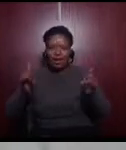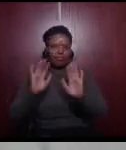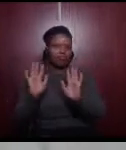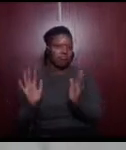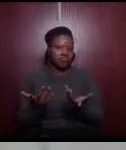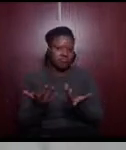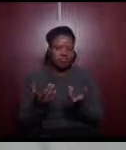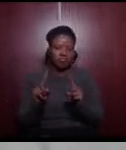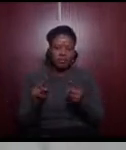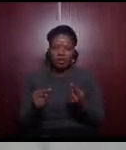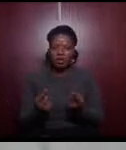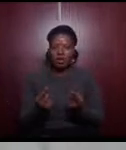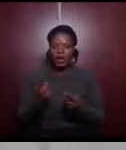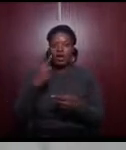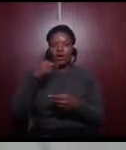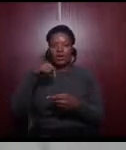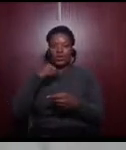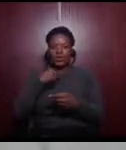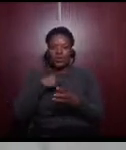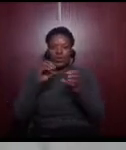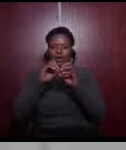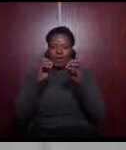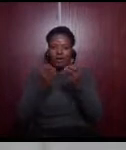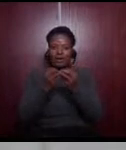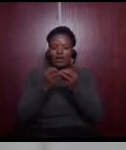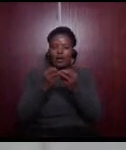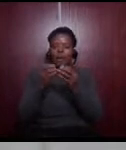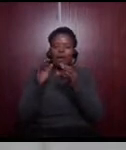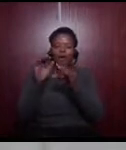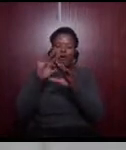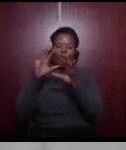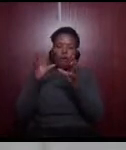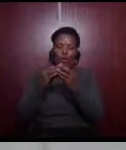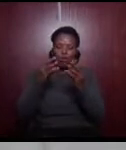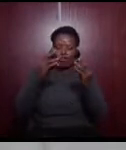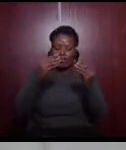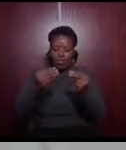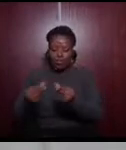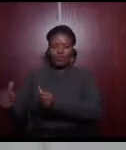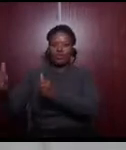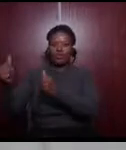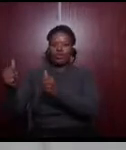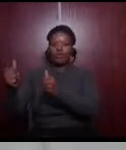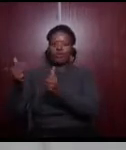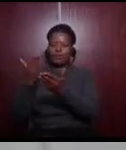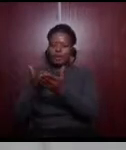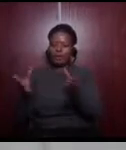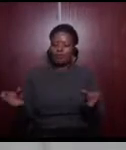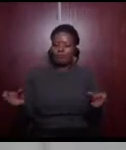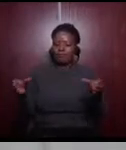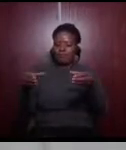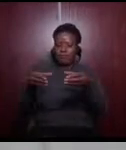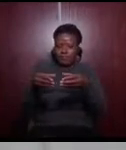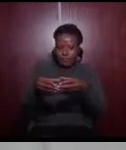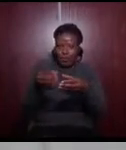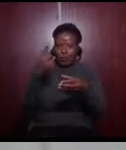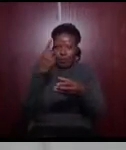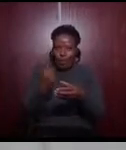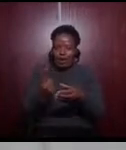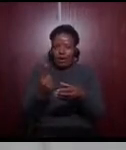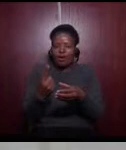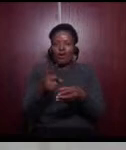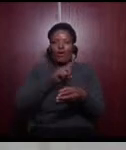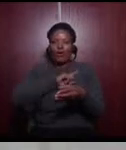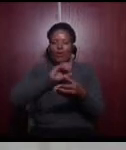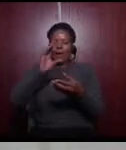ukuthi sikwazi ukwa dissolve and then swahlanganisa into one, because lama funds lawe swahlanganisa manje belonga